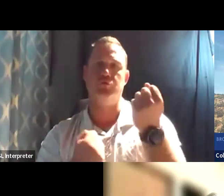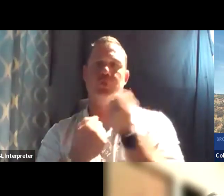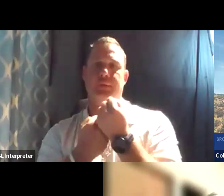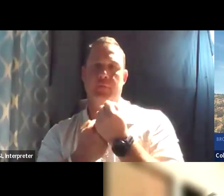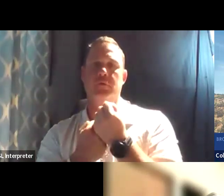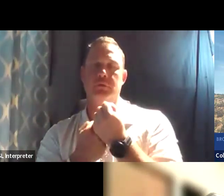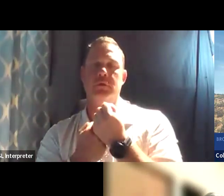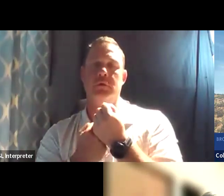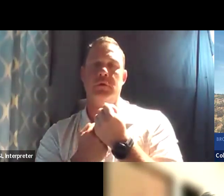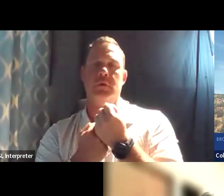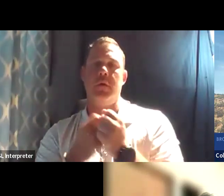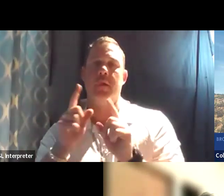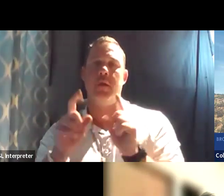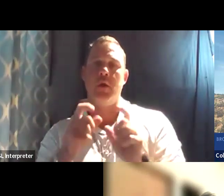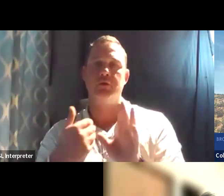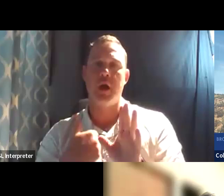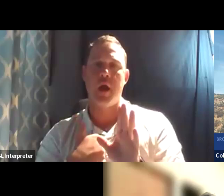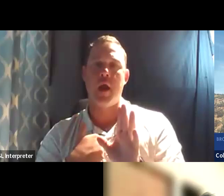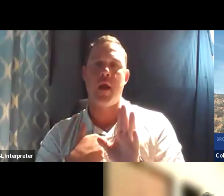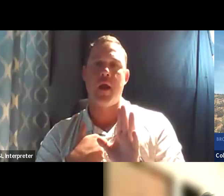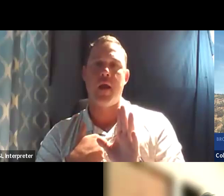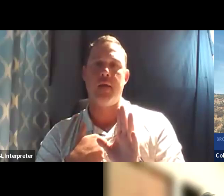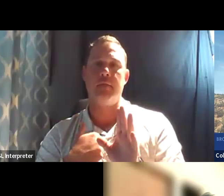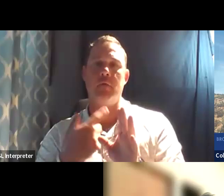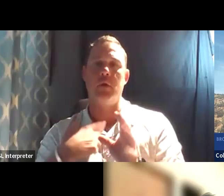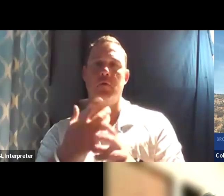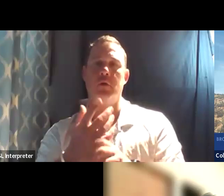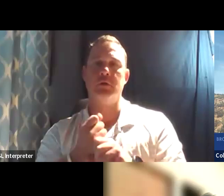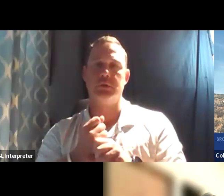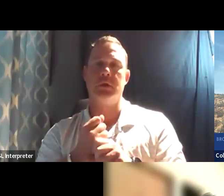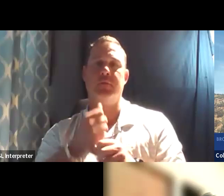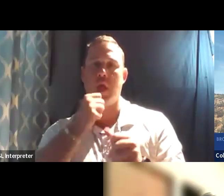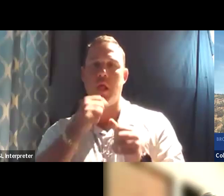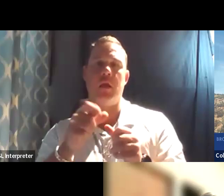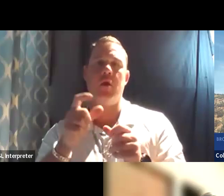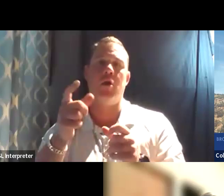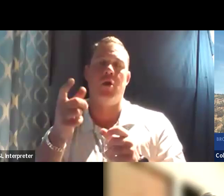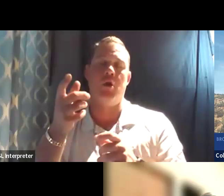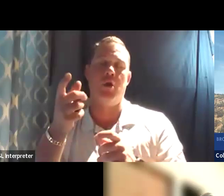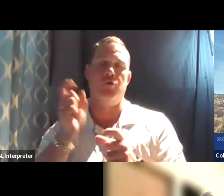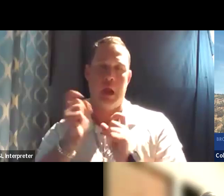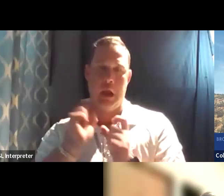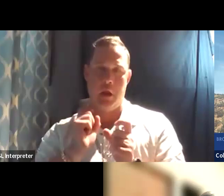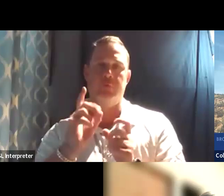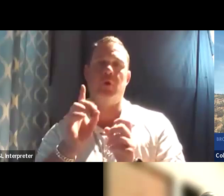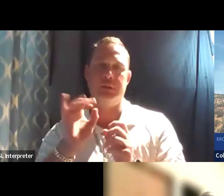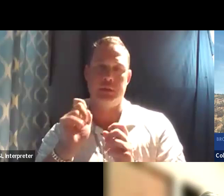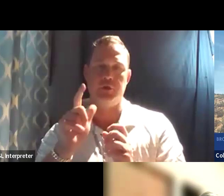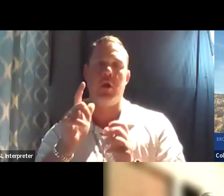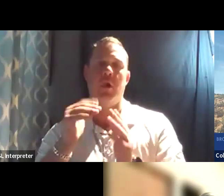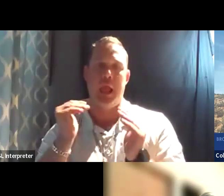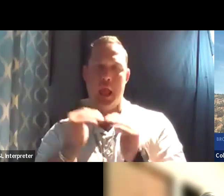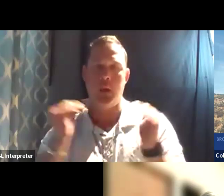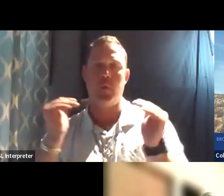all that. The questions I have is that we received a ladder grant to do a digital equity plan,